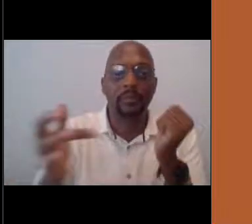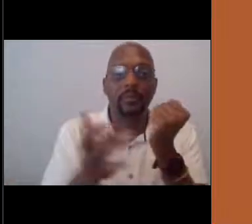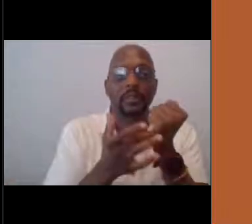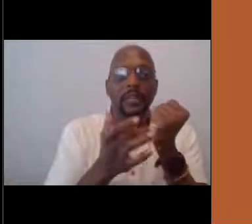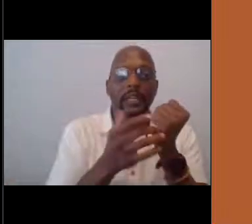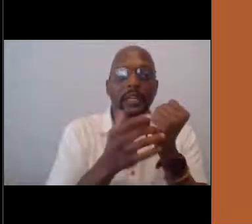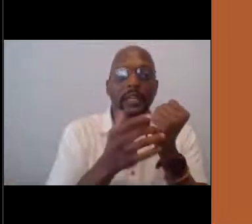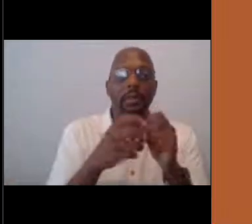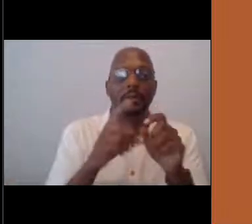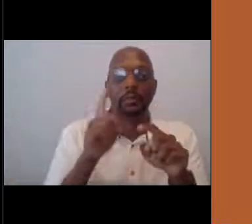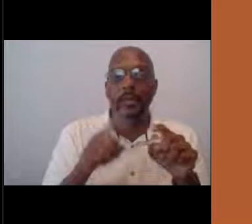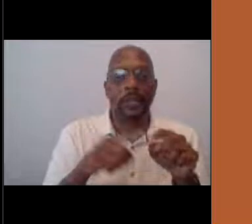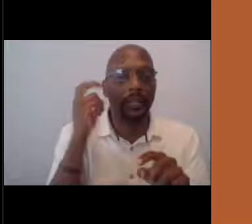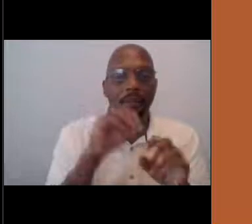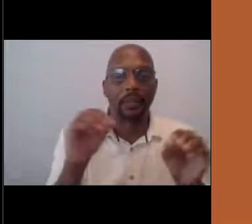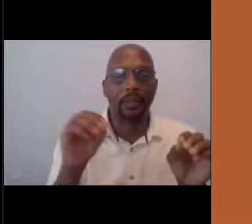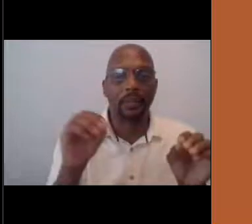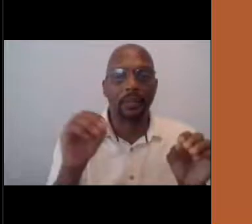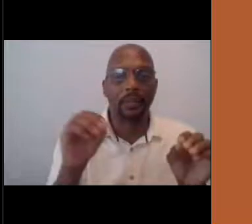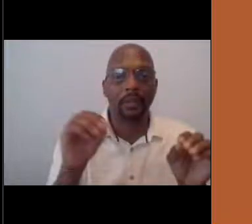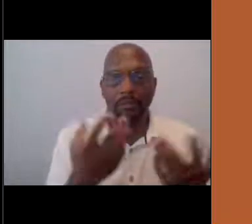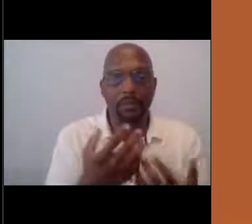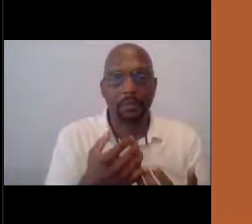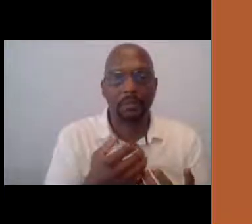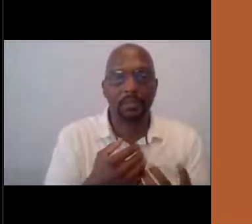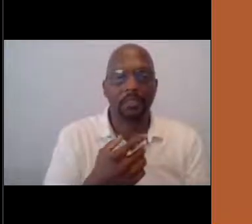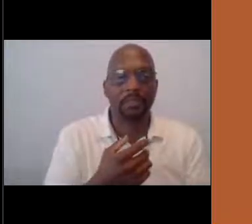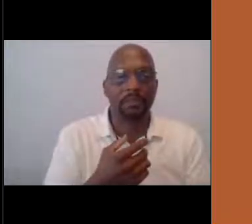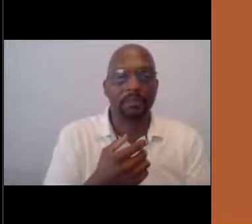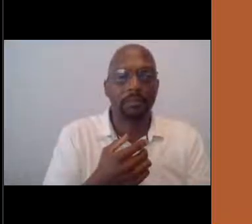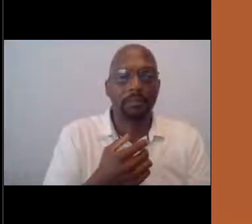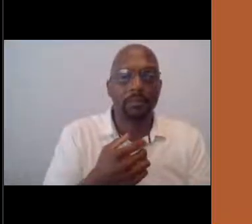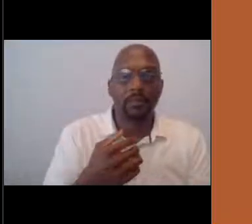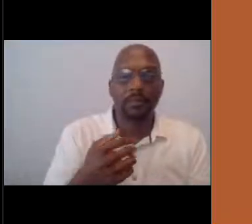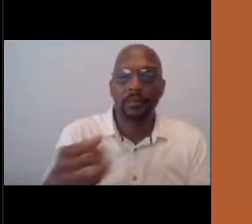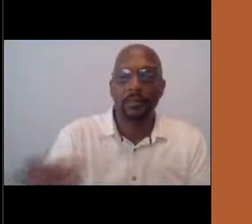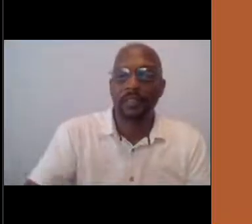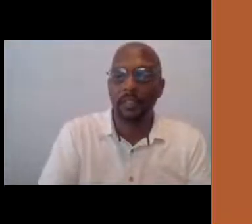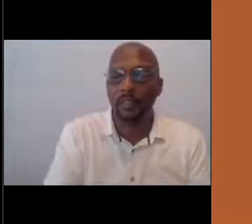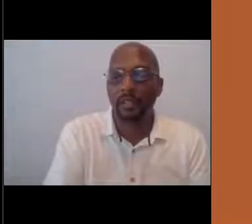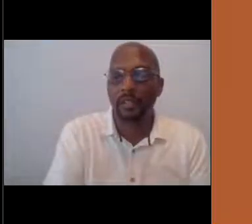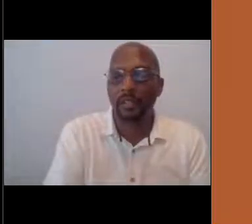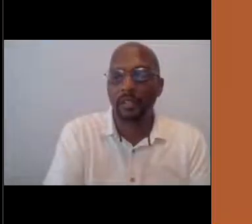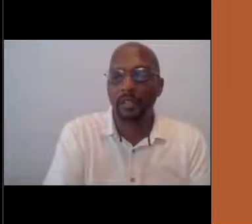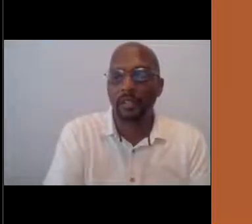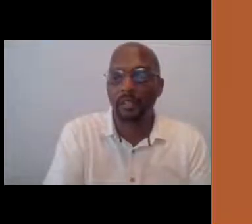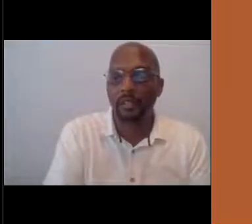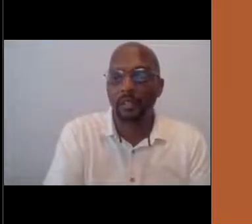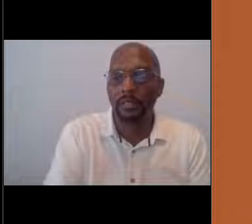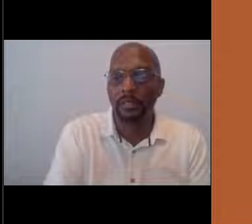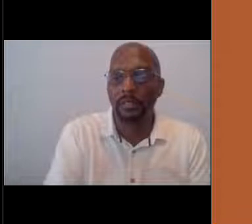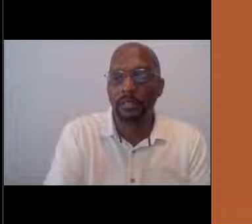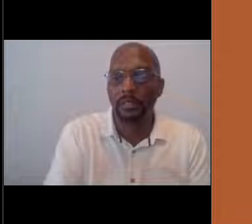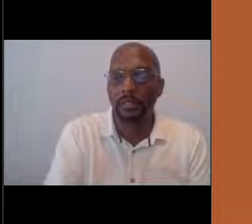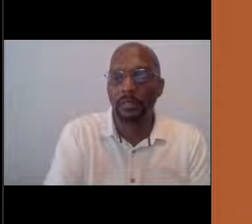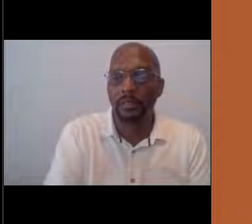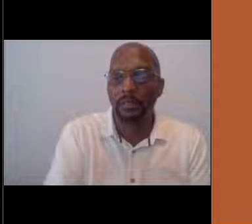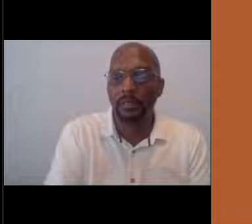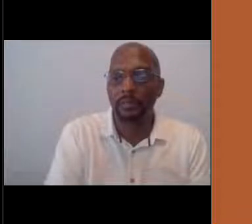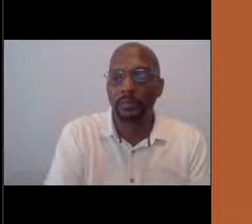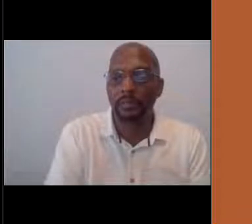3 tribal councils. And we engage them. In fact, we had them engaged at our Board of Supervisors meeting